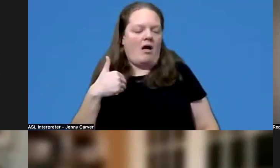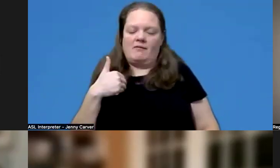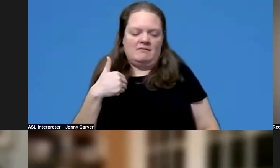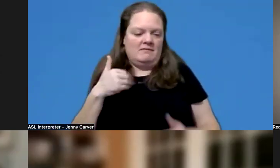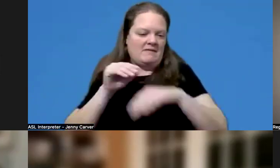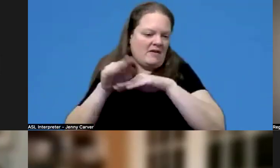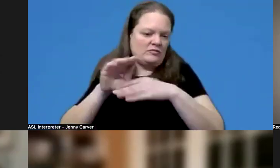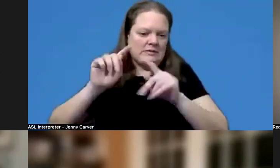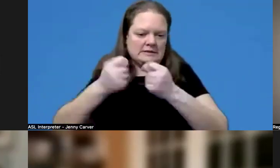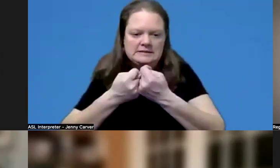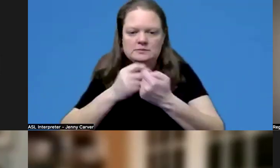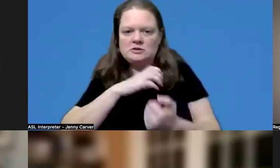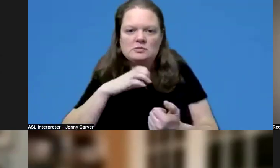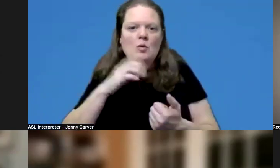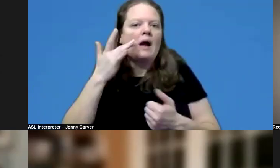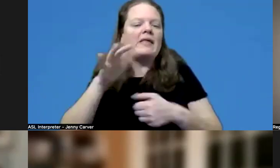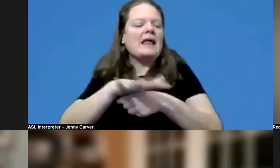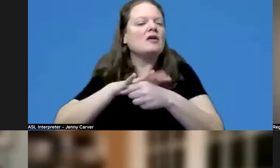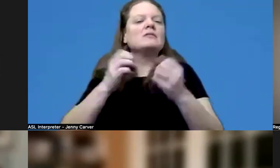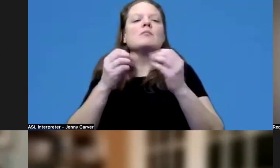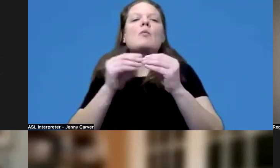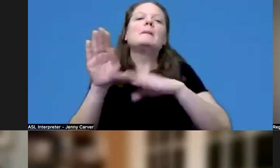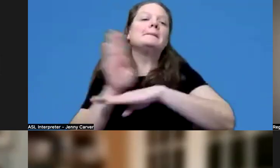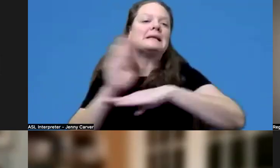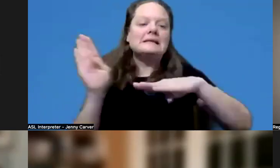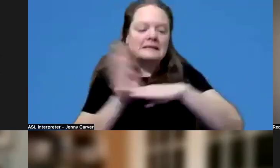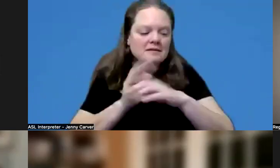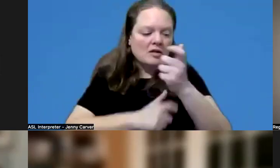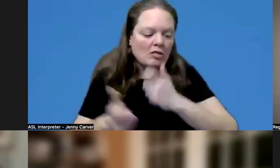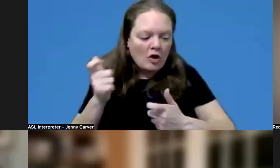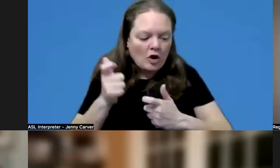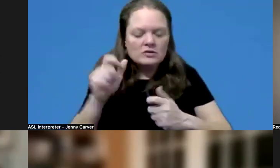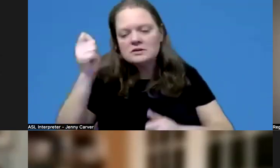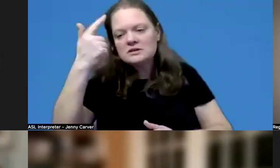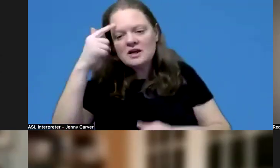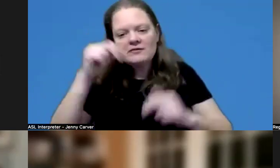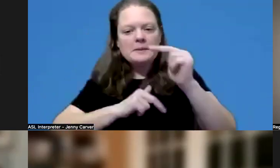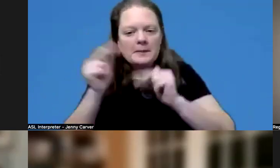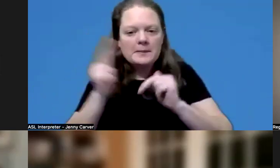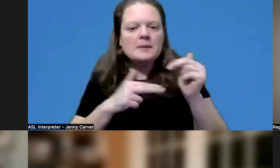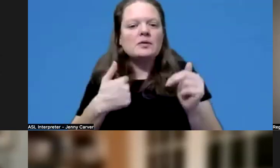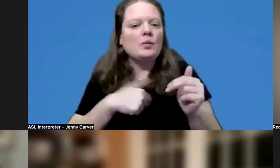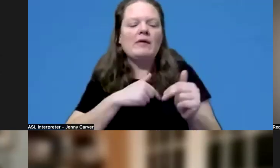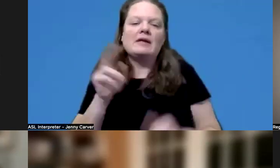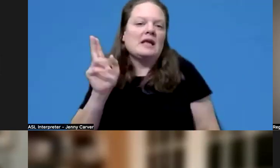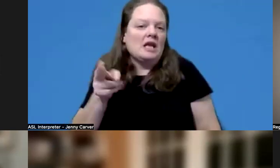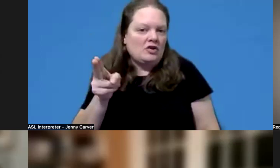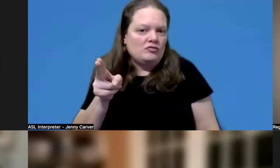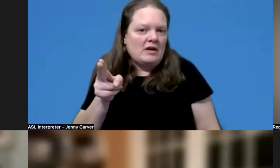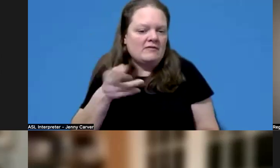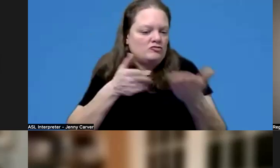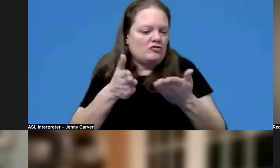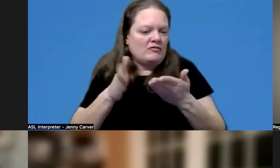the area is much more commercial. It's a very large government building, and we've had a history of having